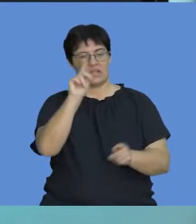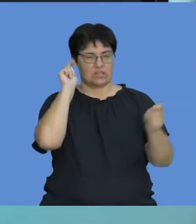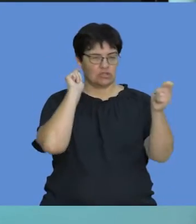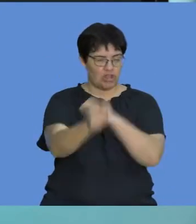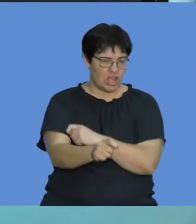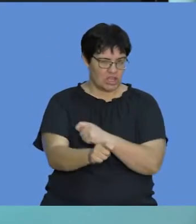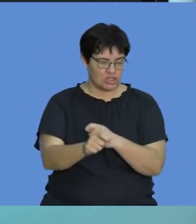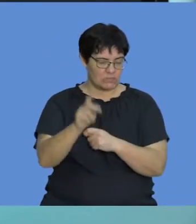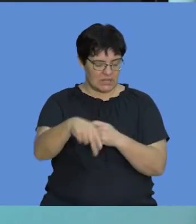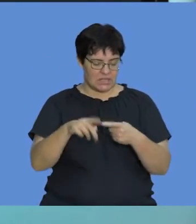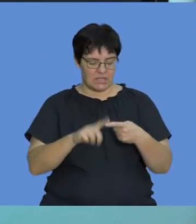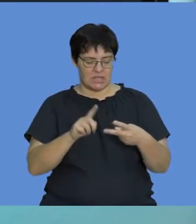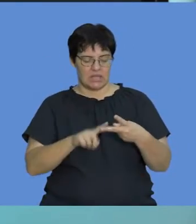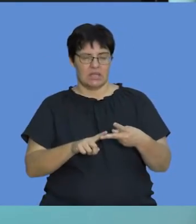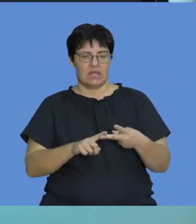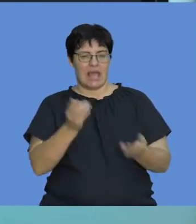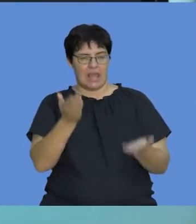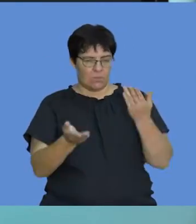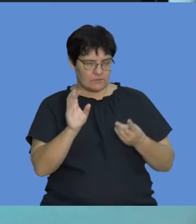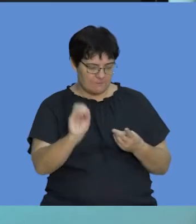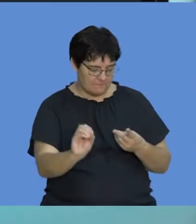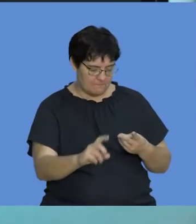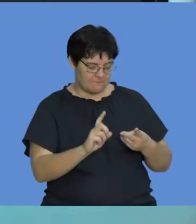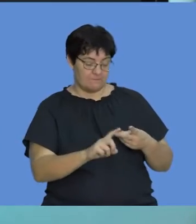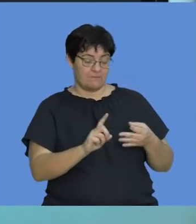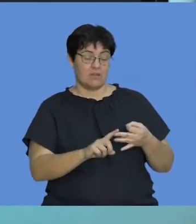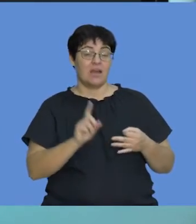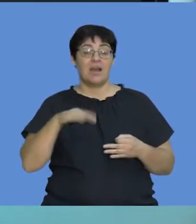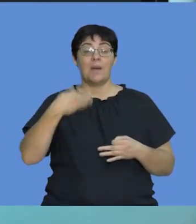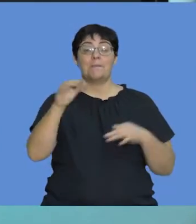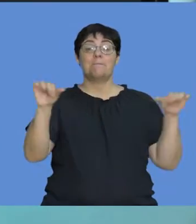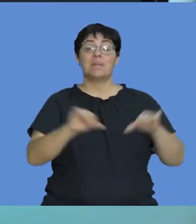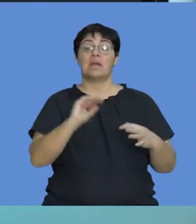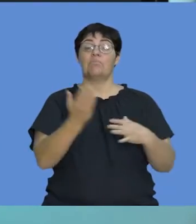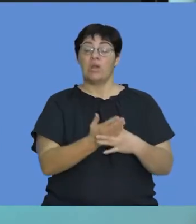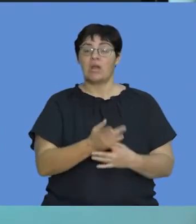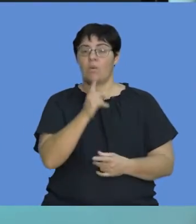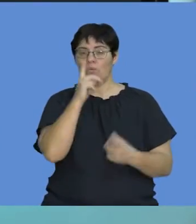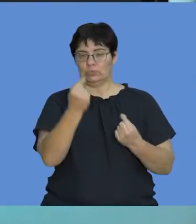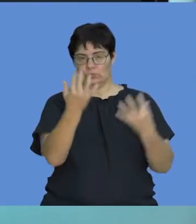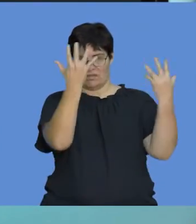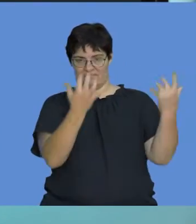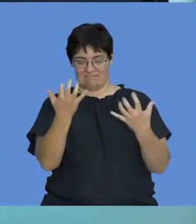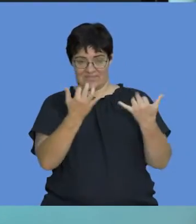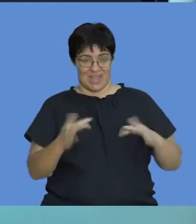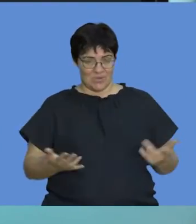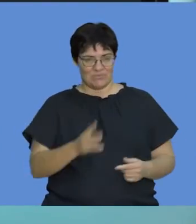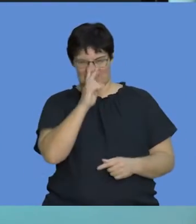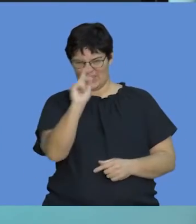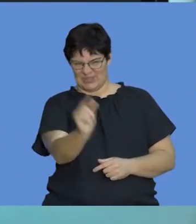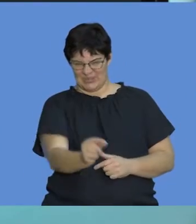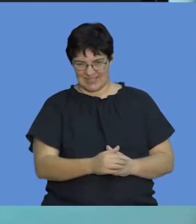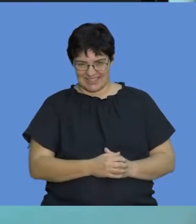momentum. We've got the equation now. In the next part, we're going to do the calculations. So I'll see you in a couple